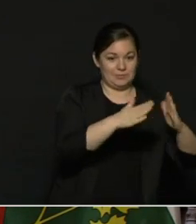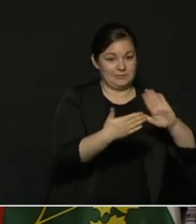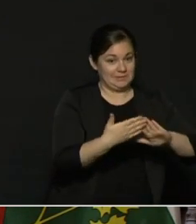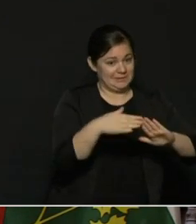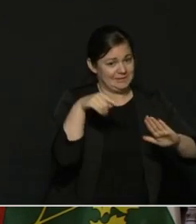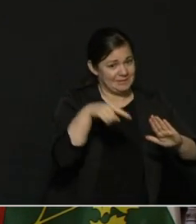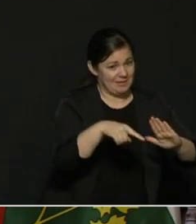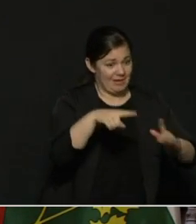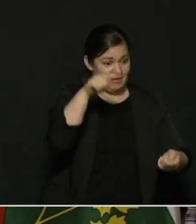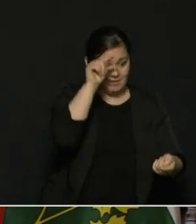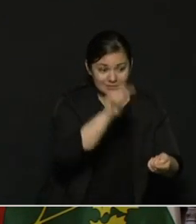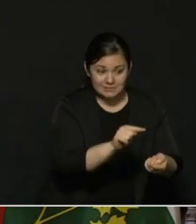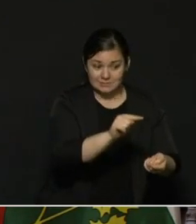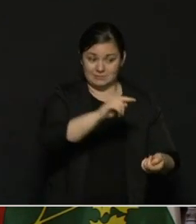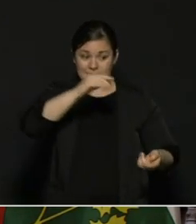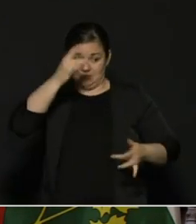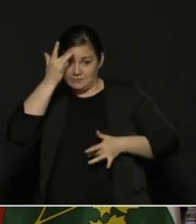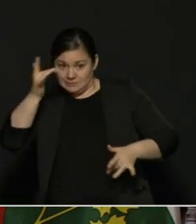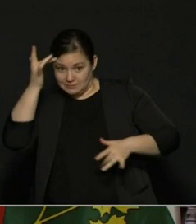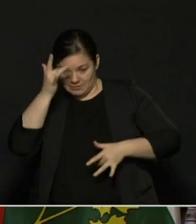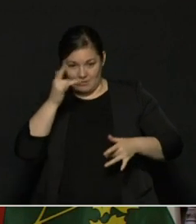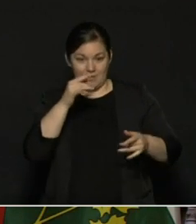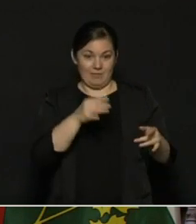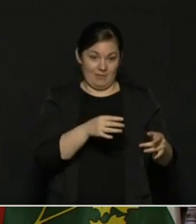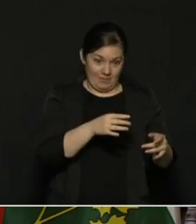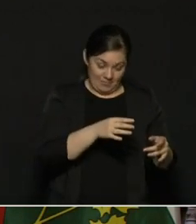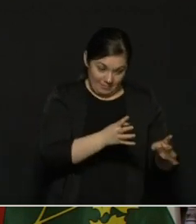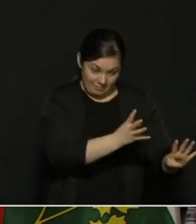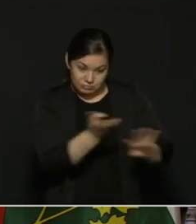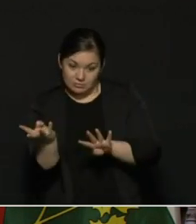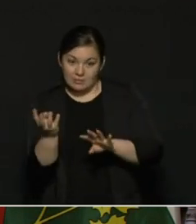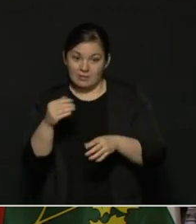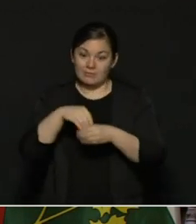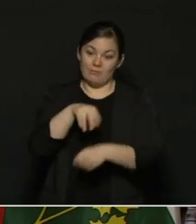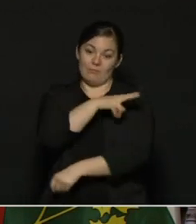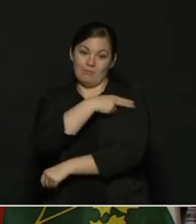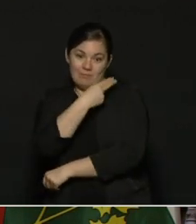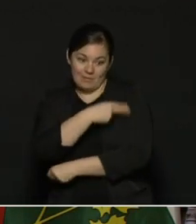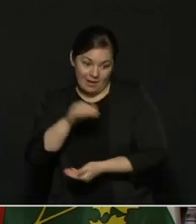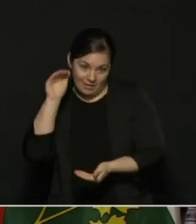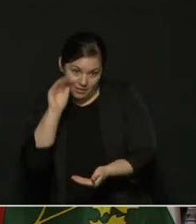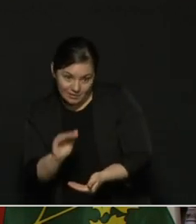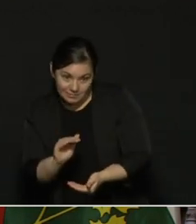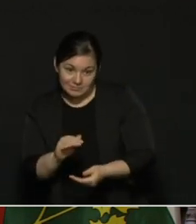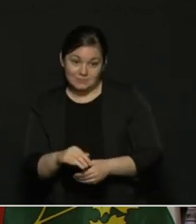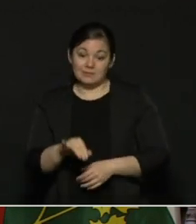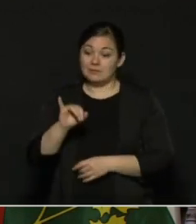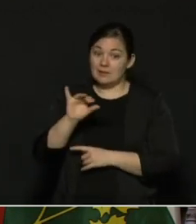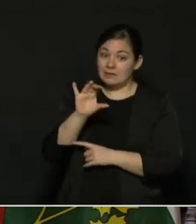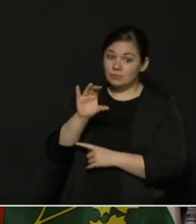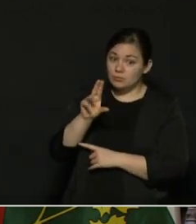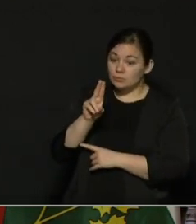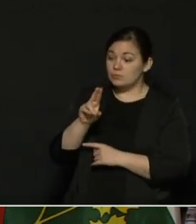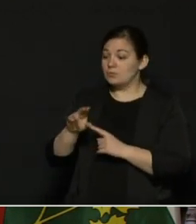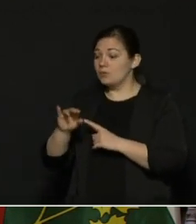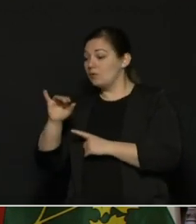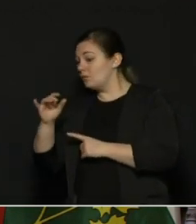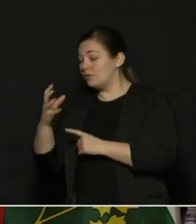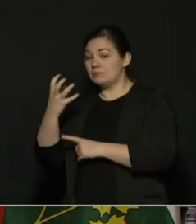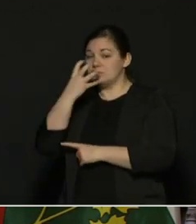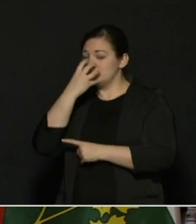rates of hospital admission and then ICU and ventilation requirements would drop accordingly. Follow